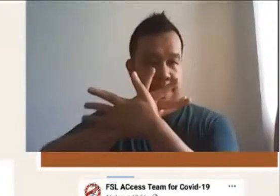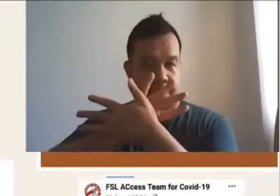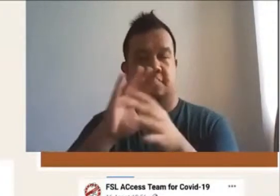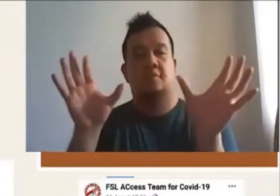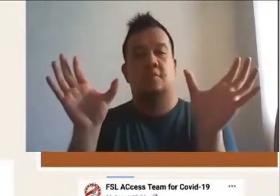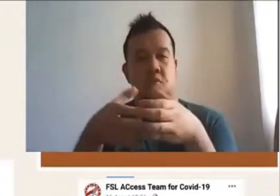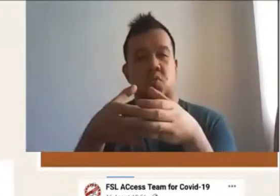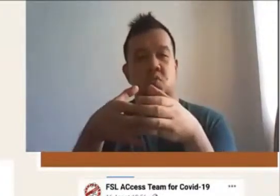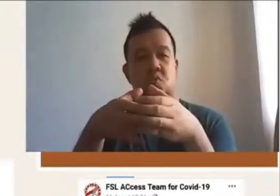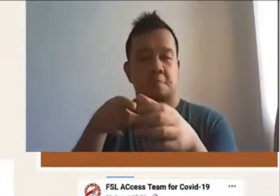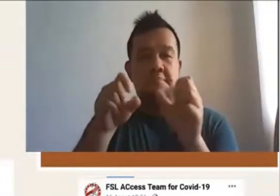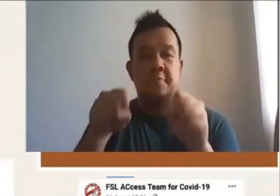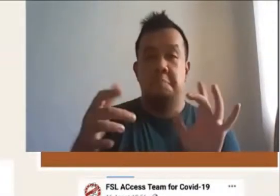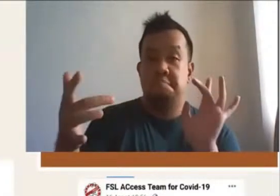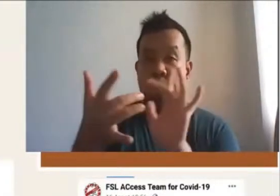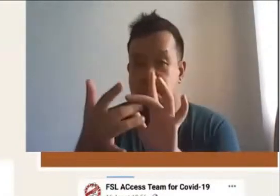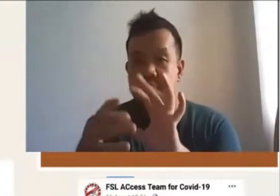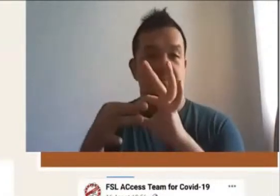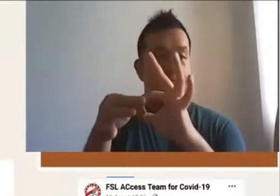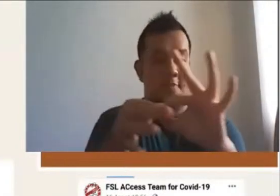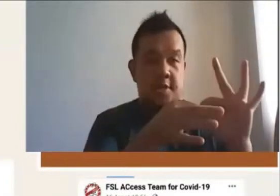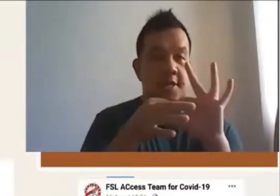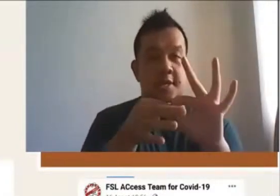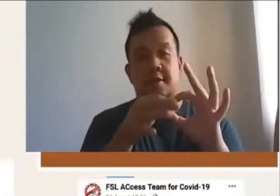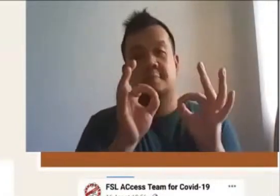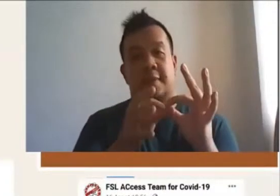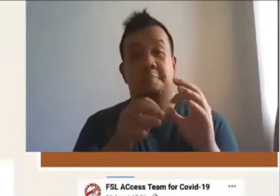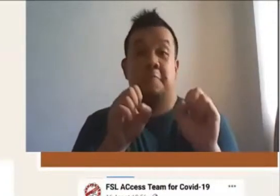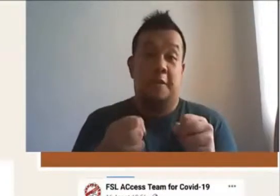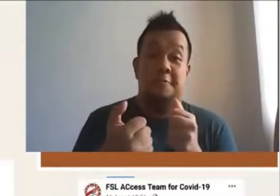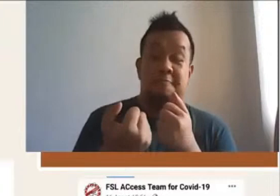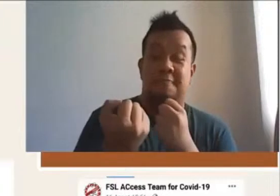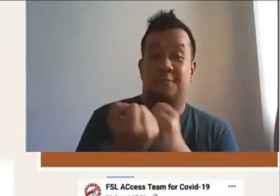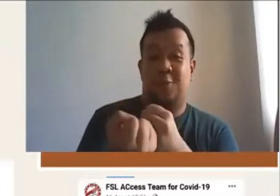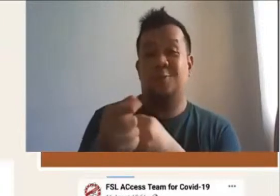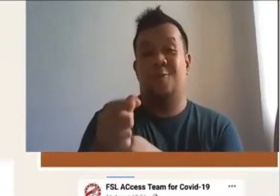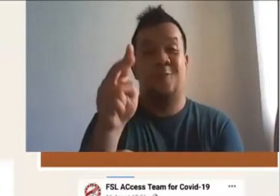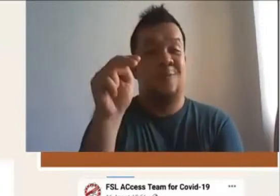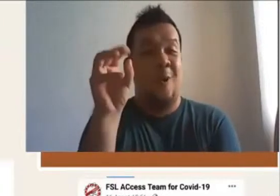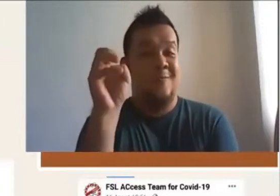will be interpreters available to support, like Ms. Noemi.